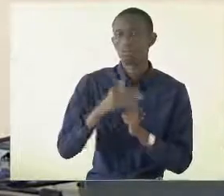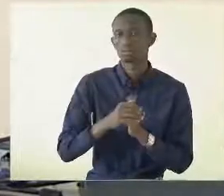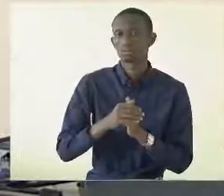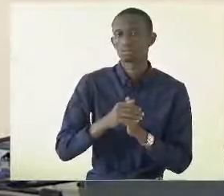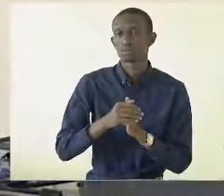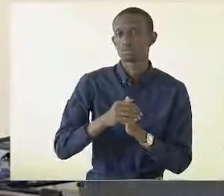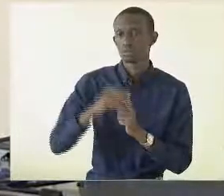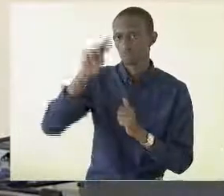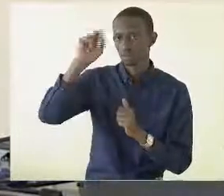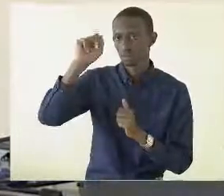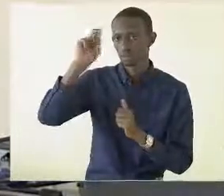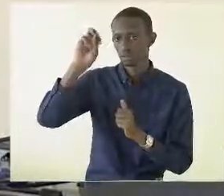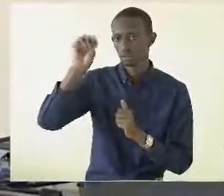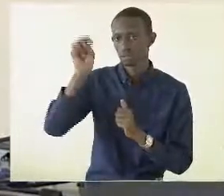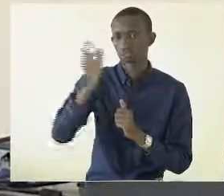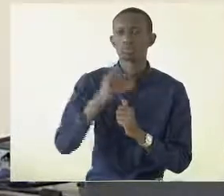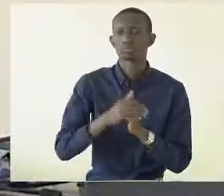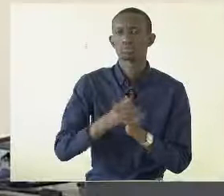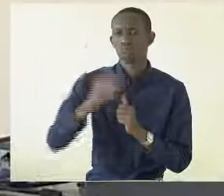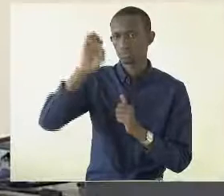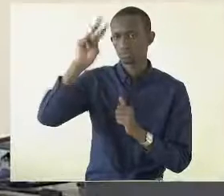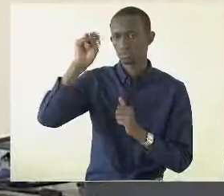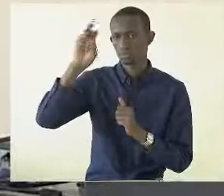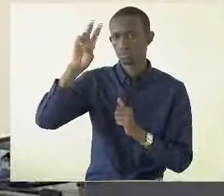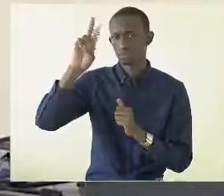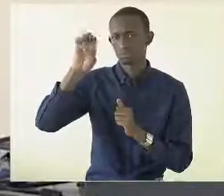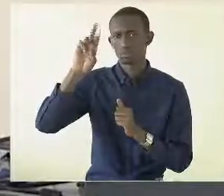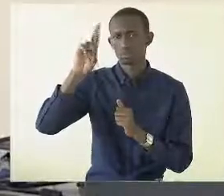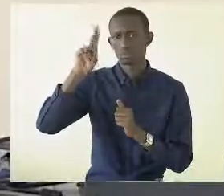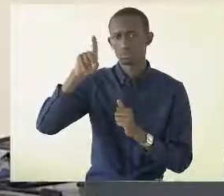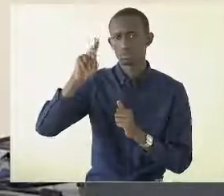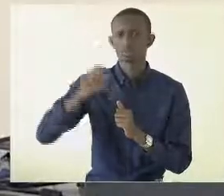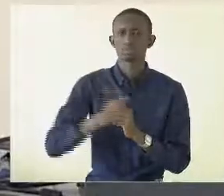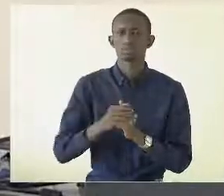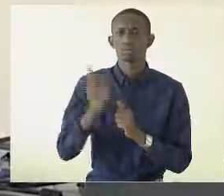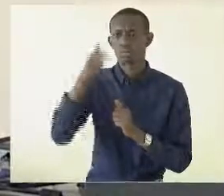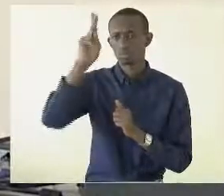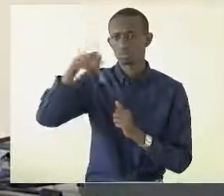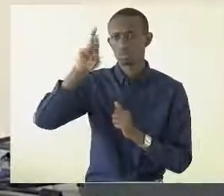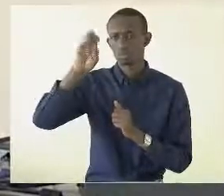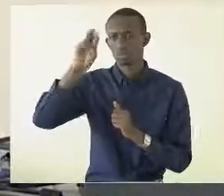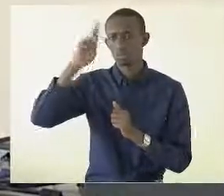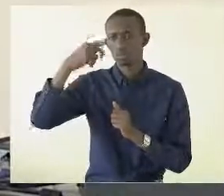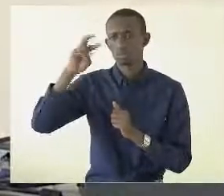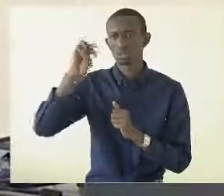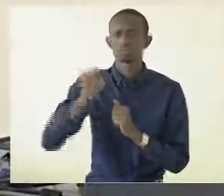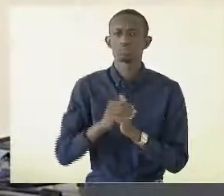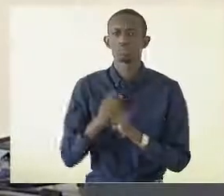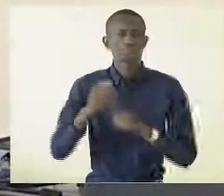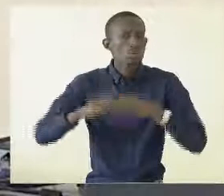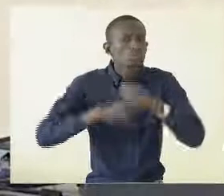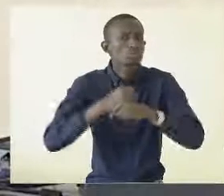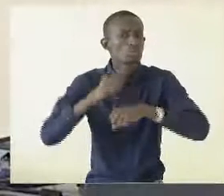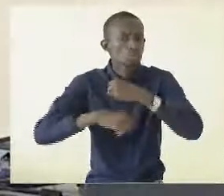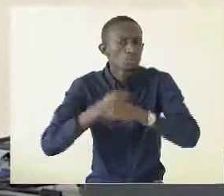year we think, design measures and plan ways of protecting our